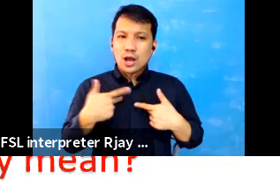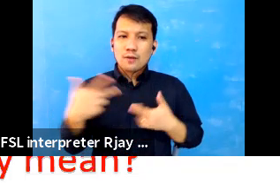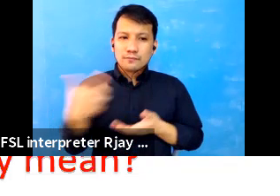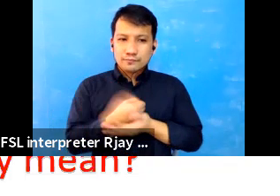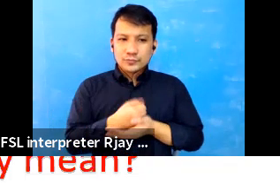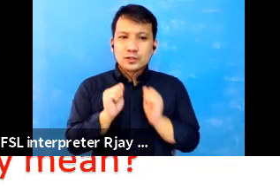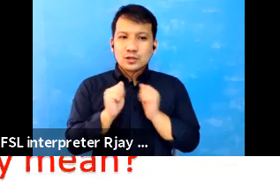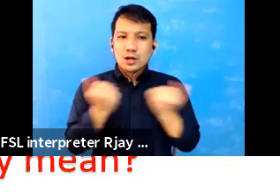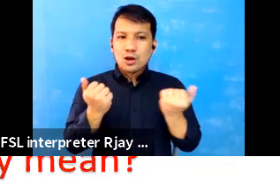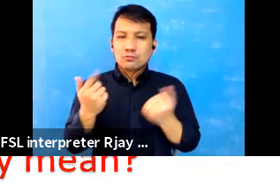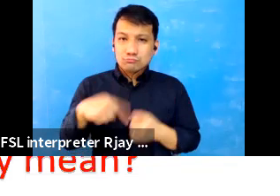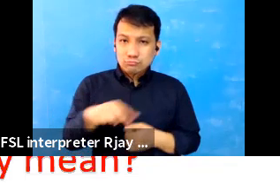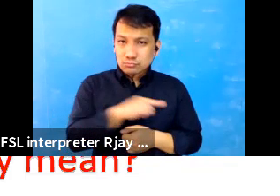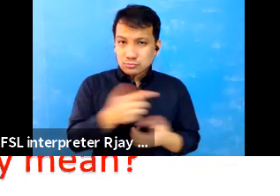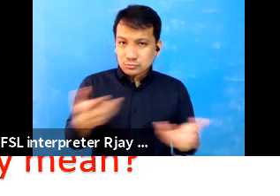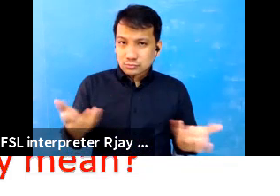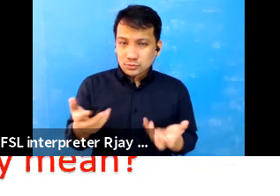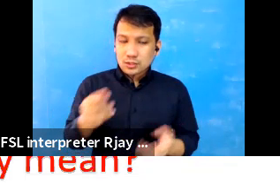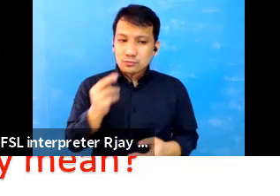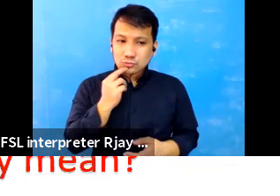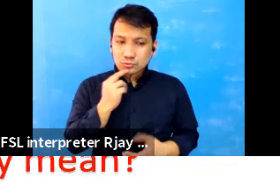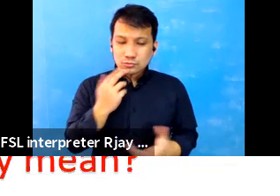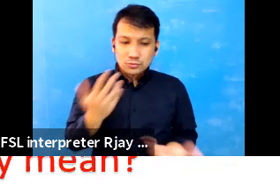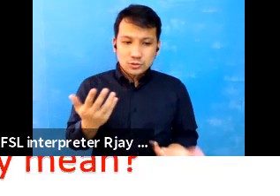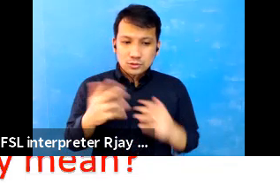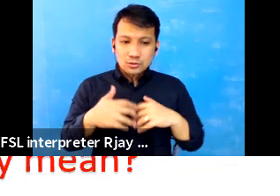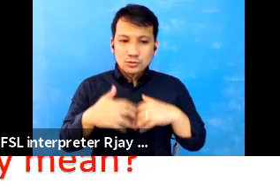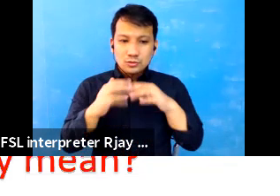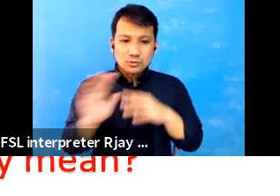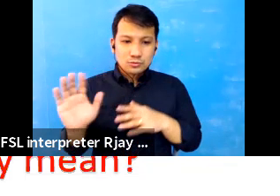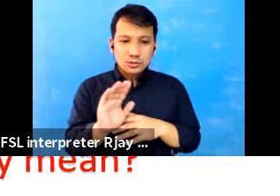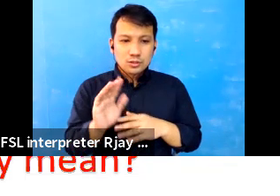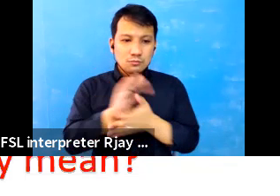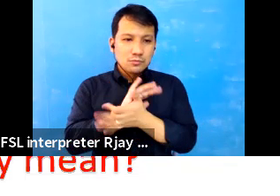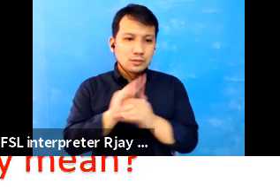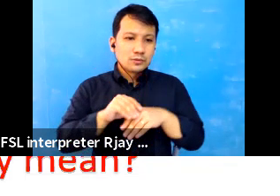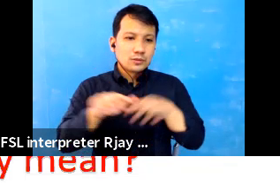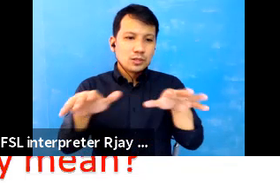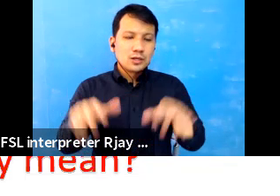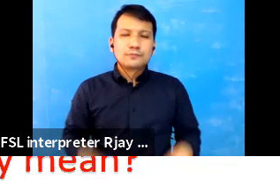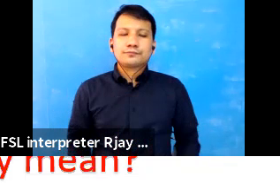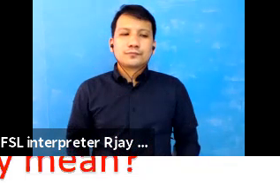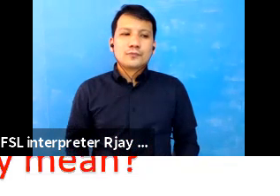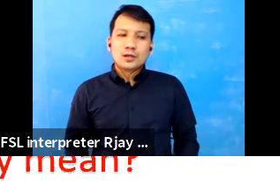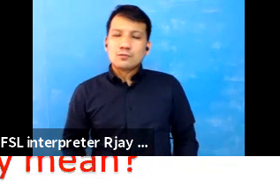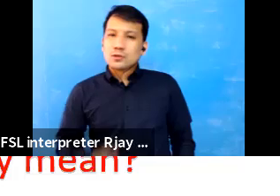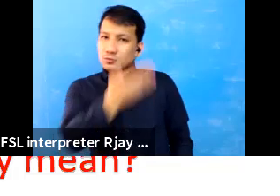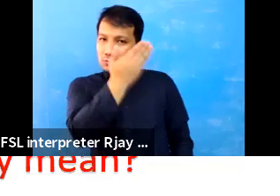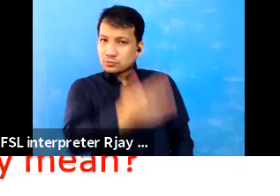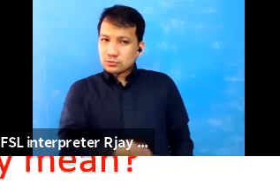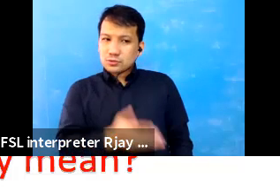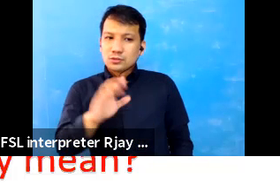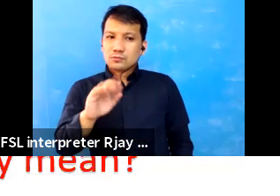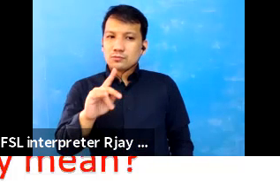of where we are in nutrition given the effect of the pandemic. So the null data there for